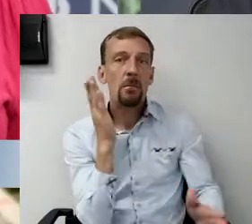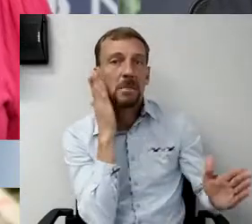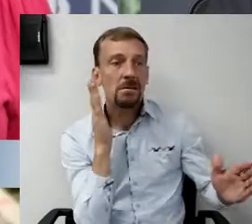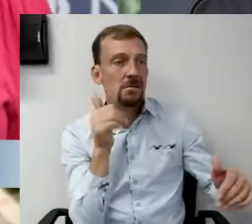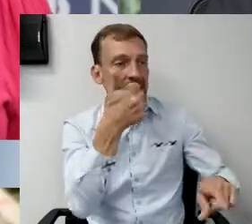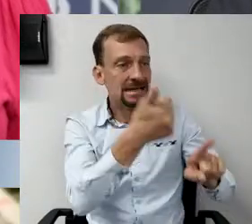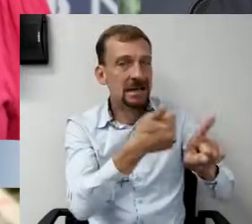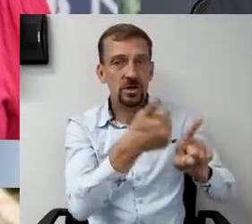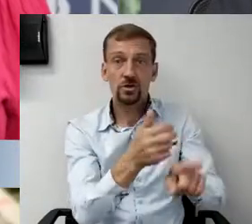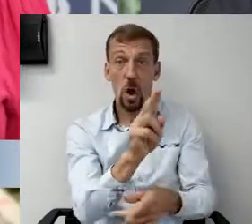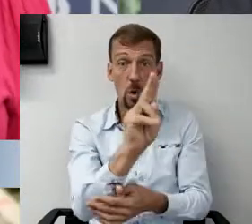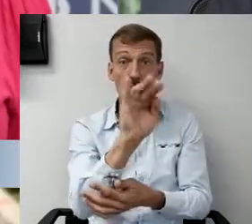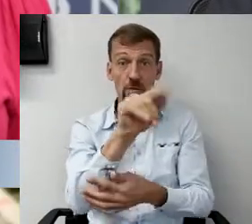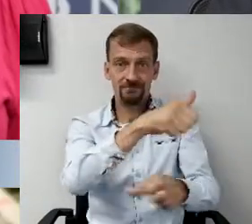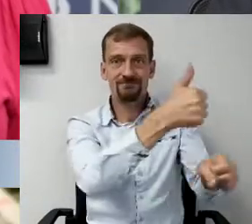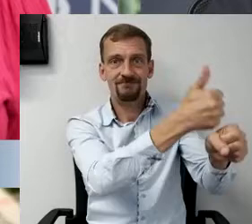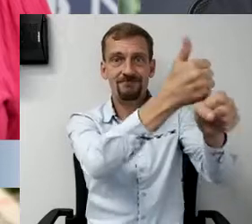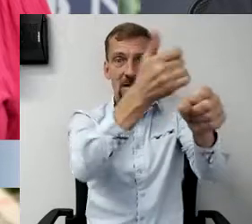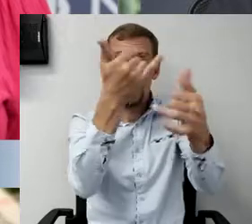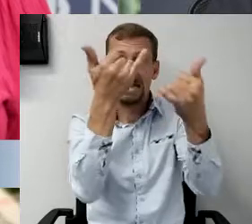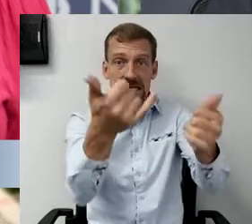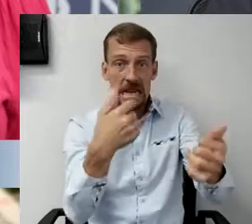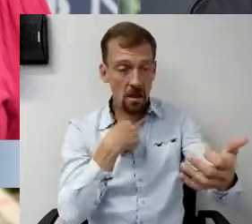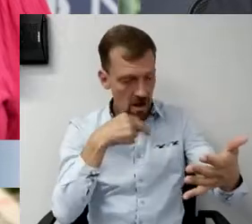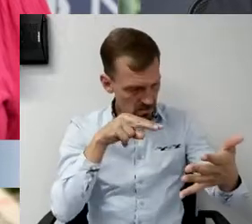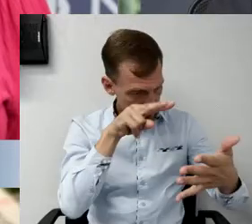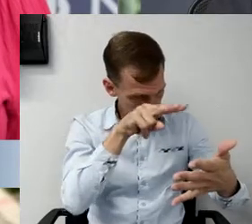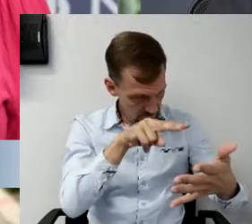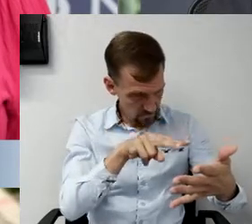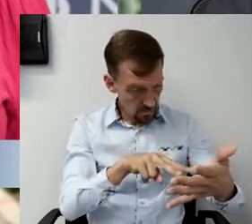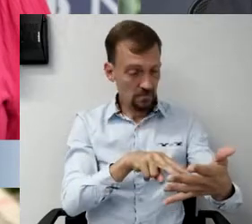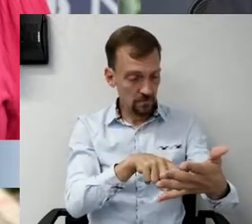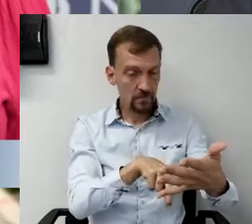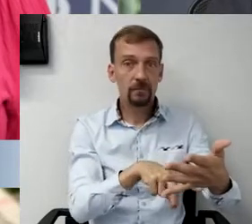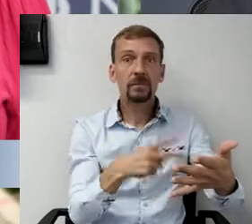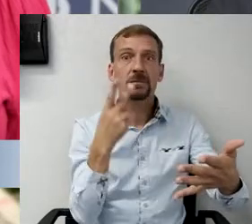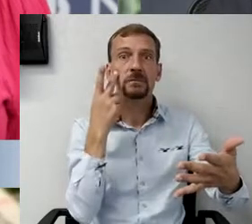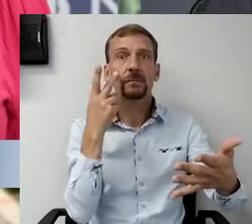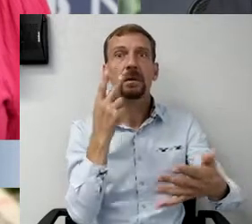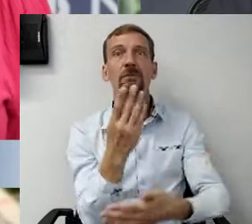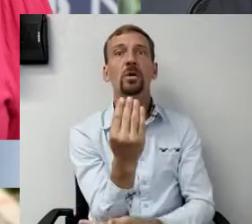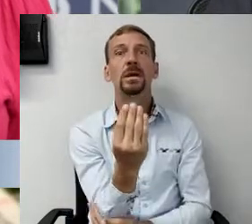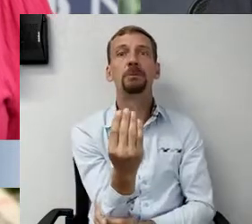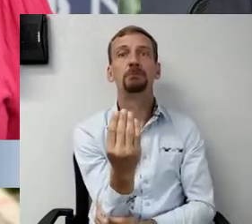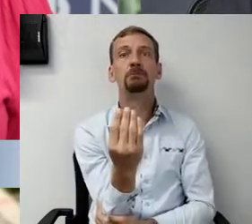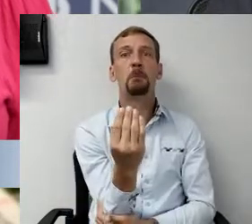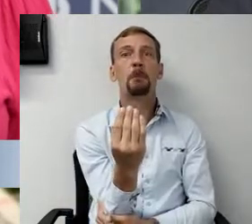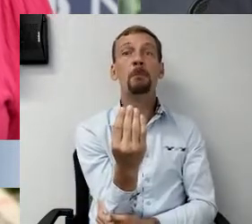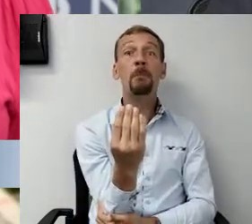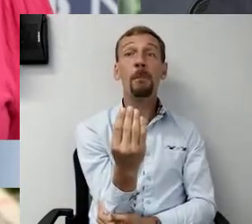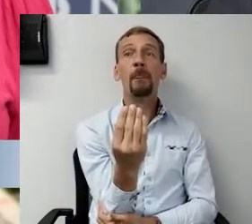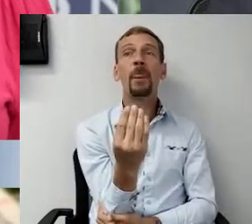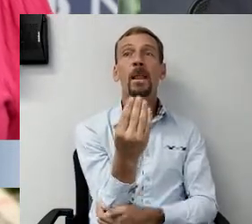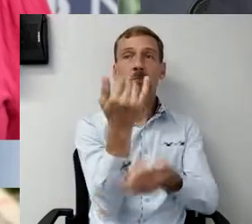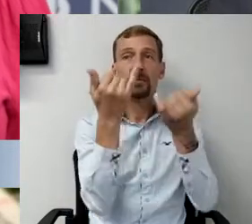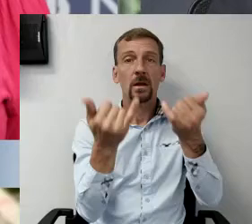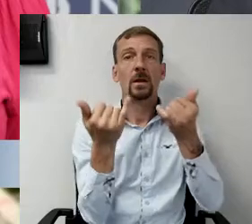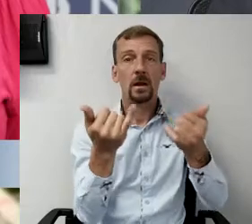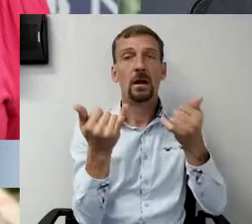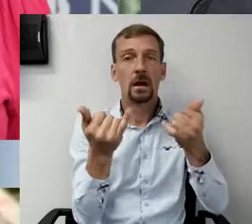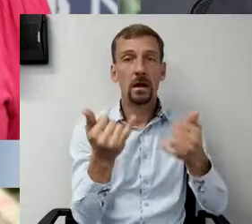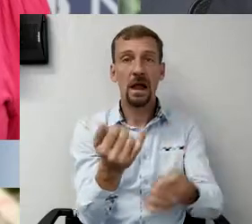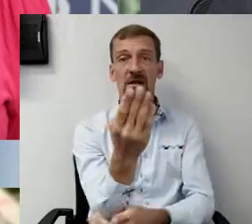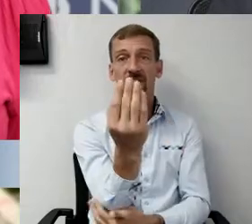I'm now looking here, and we're at 14. So we have